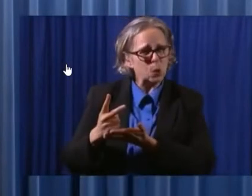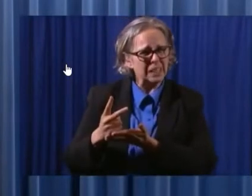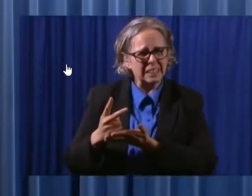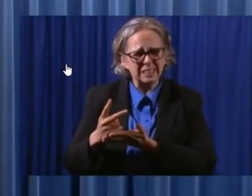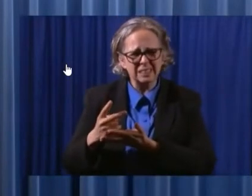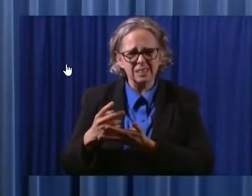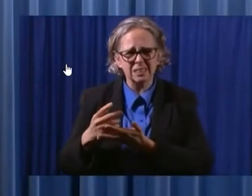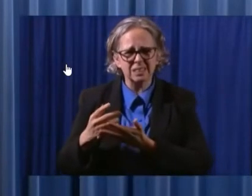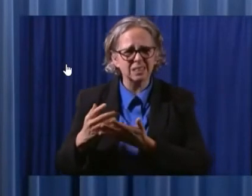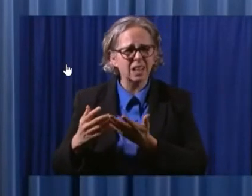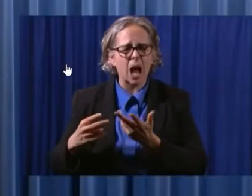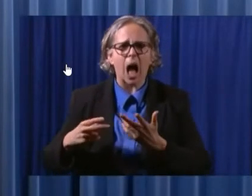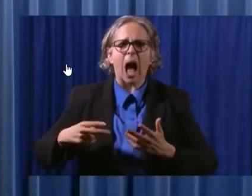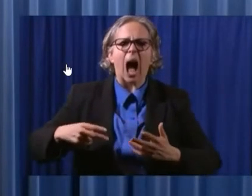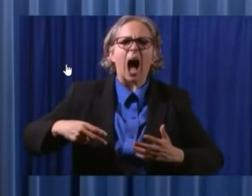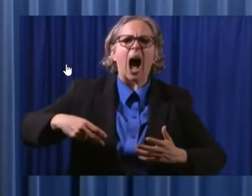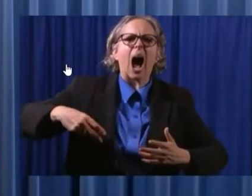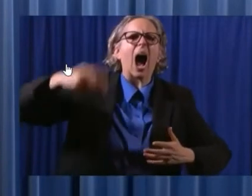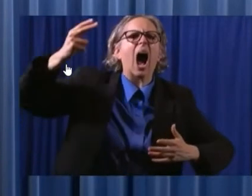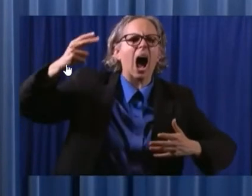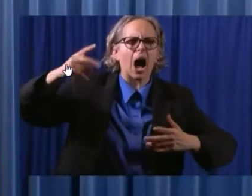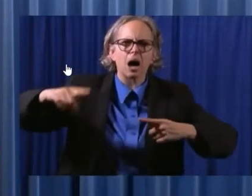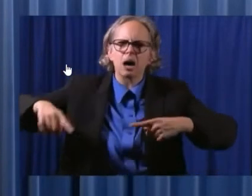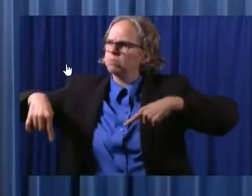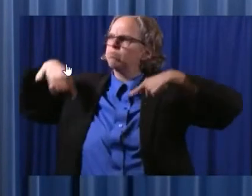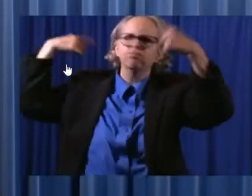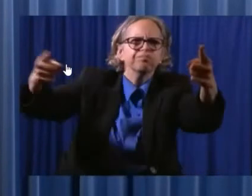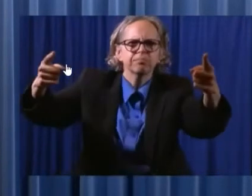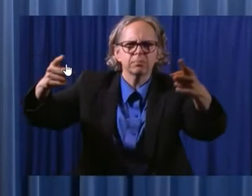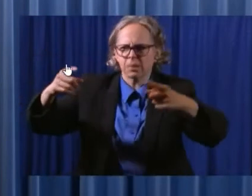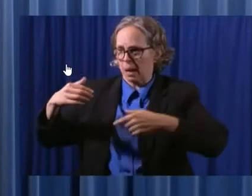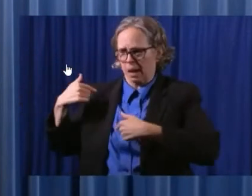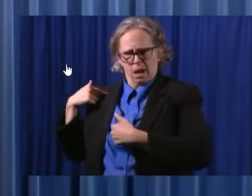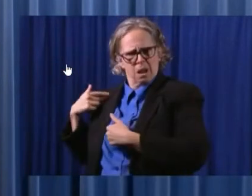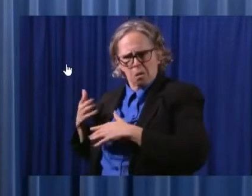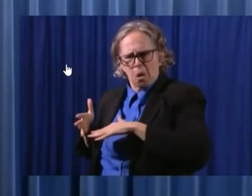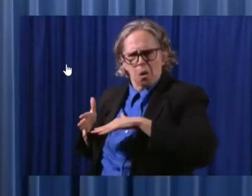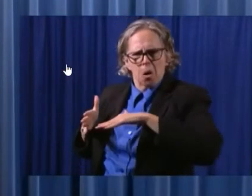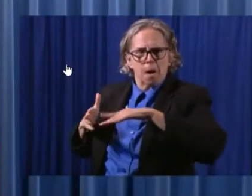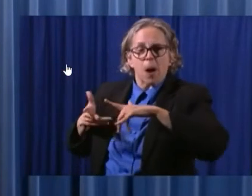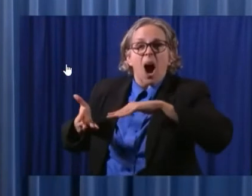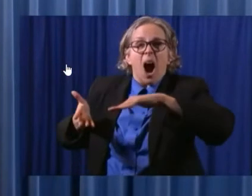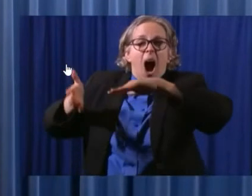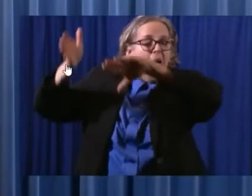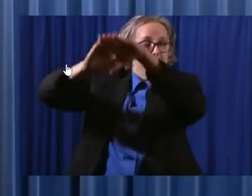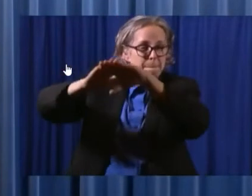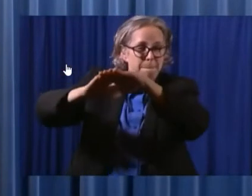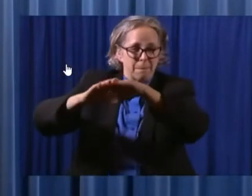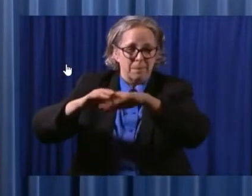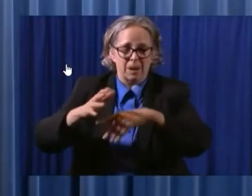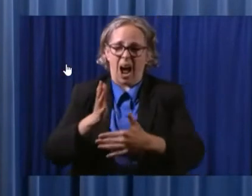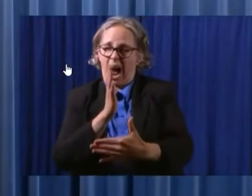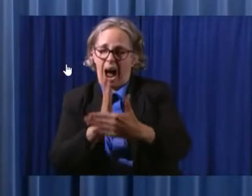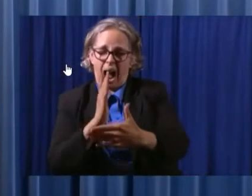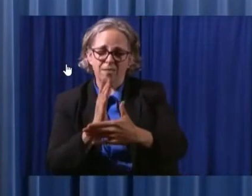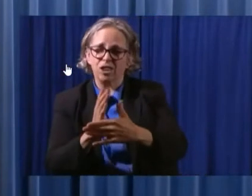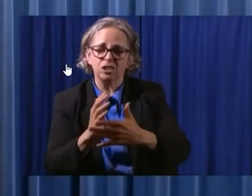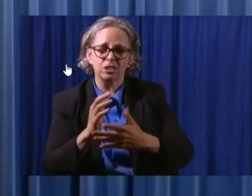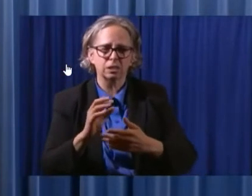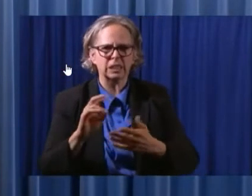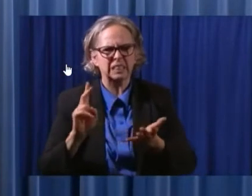2-week period until now. Their average number of daily cases has more than doubled. The average daily number of ER visits has doubled